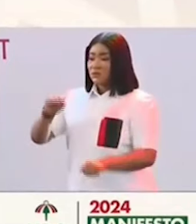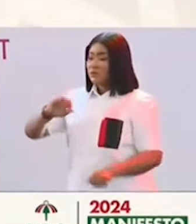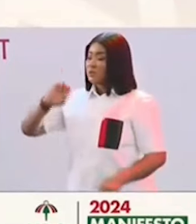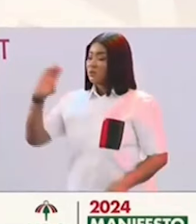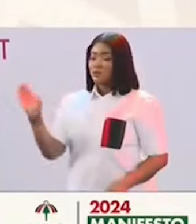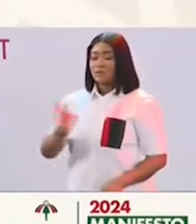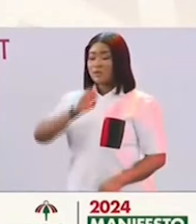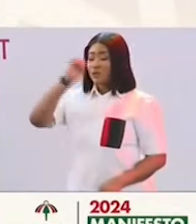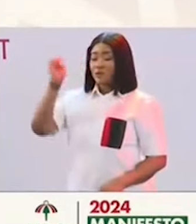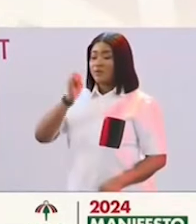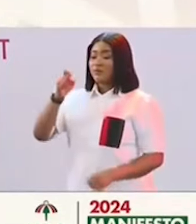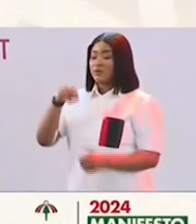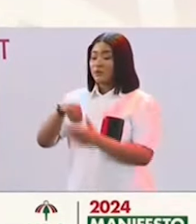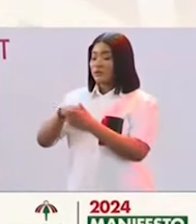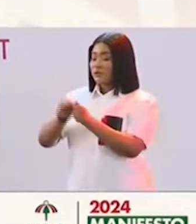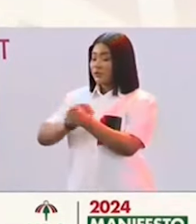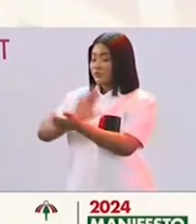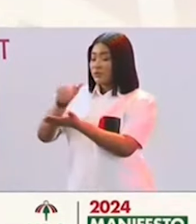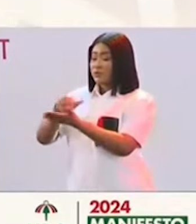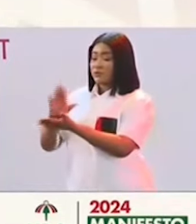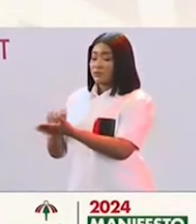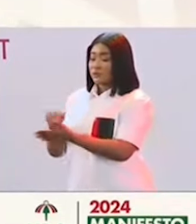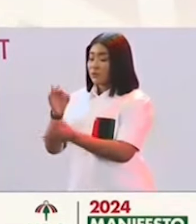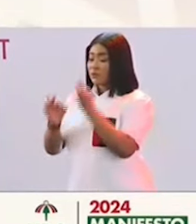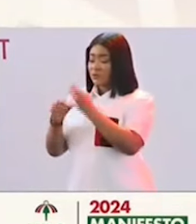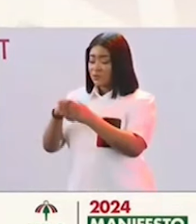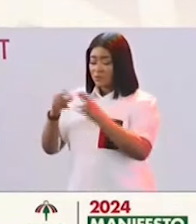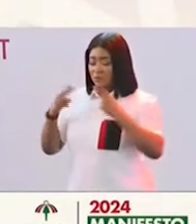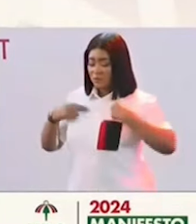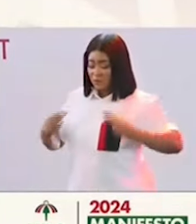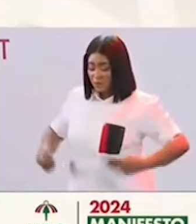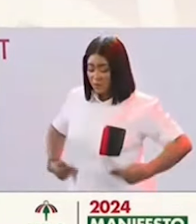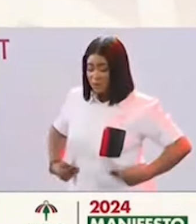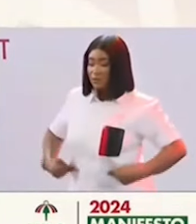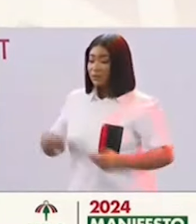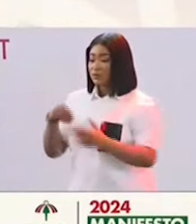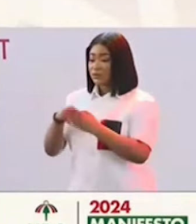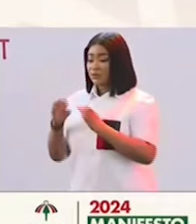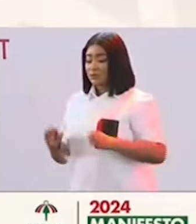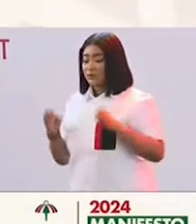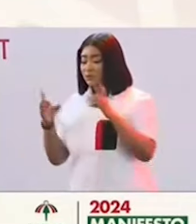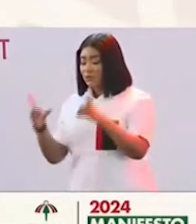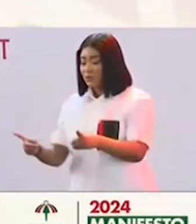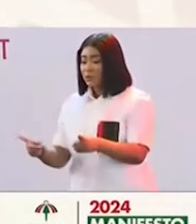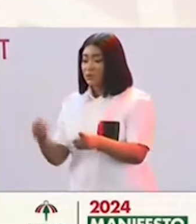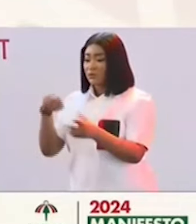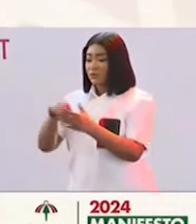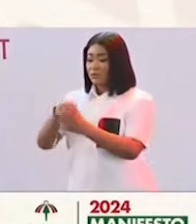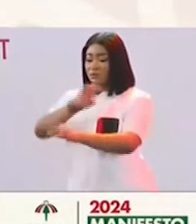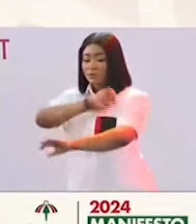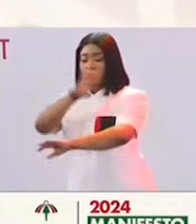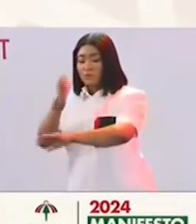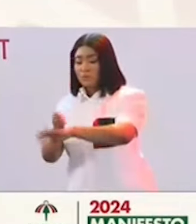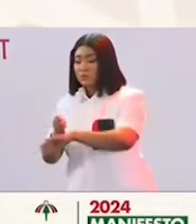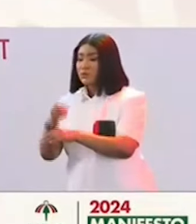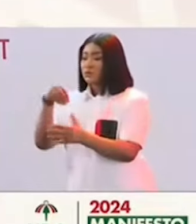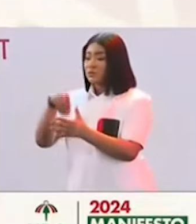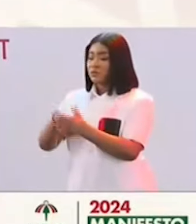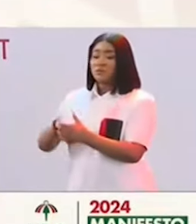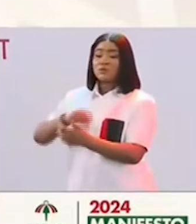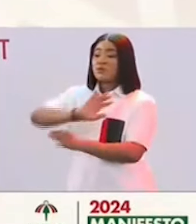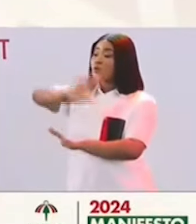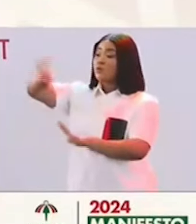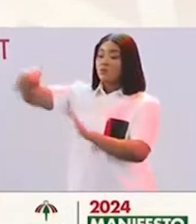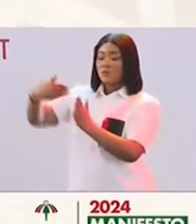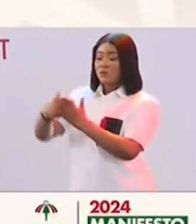of in every sector, whether in the health sector, in the educational sector, in the energy sector, in across the